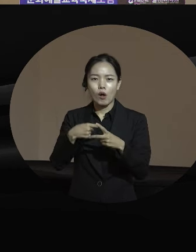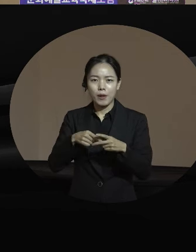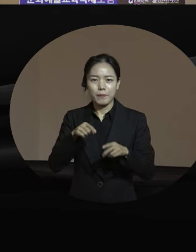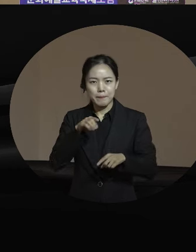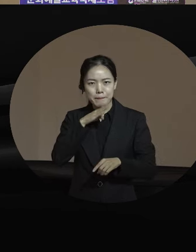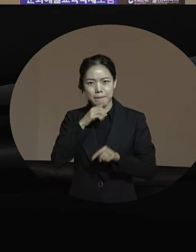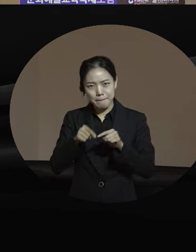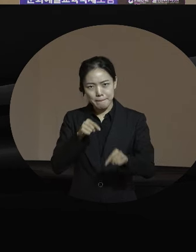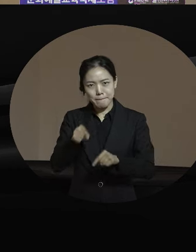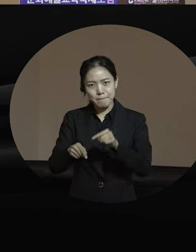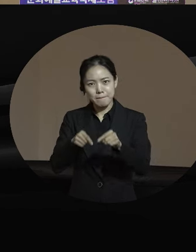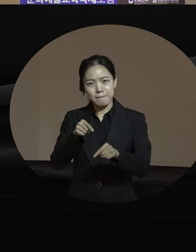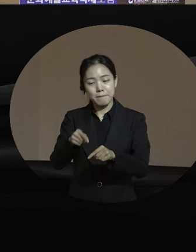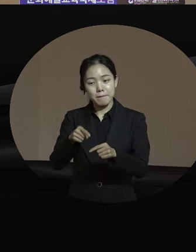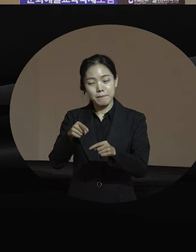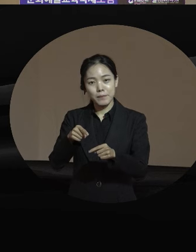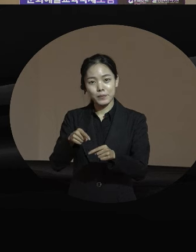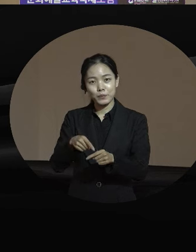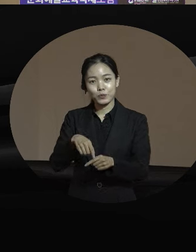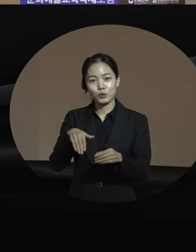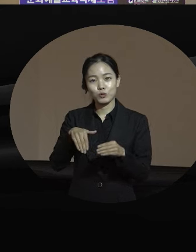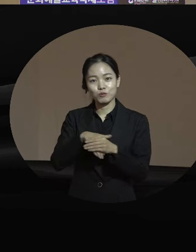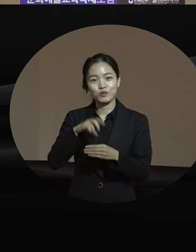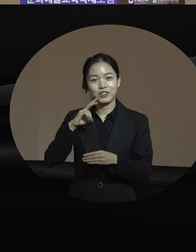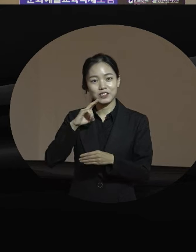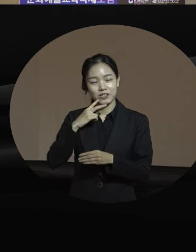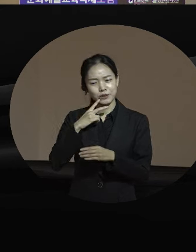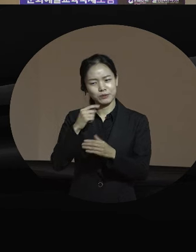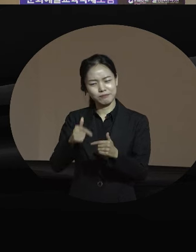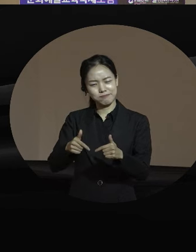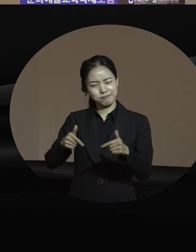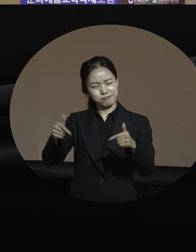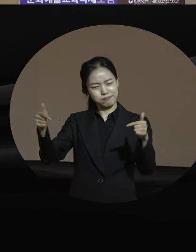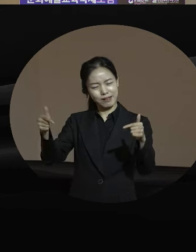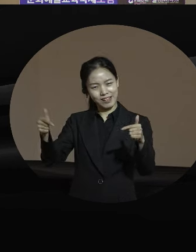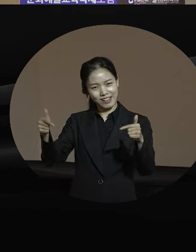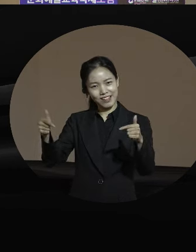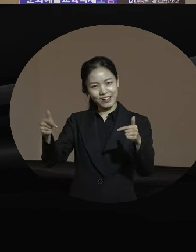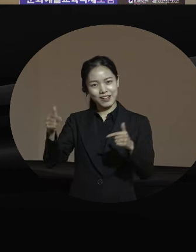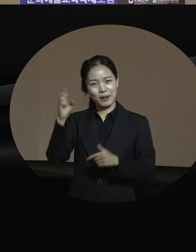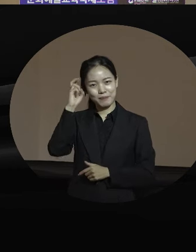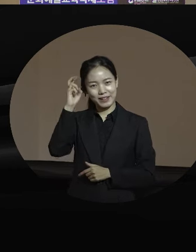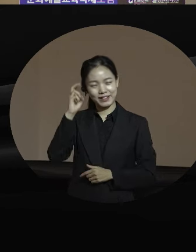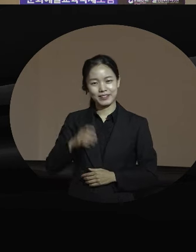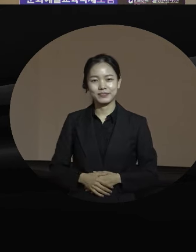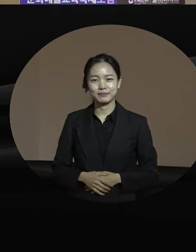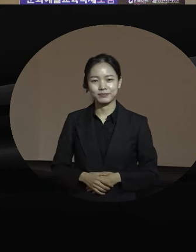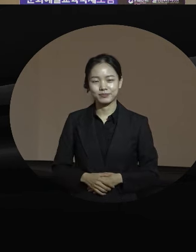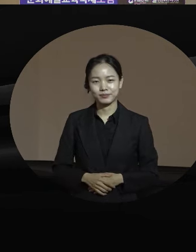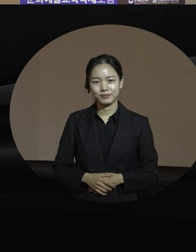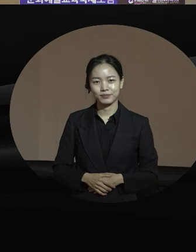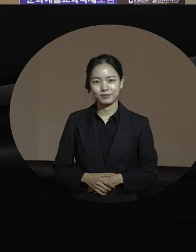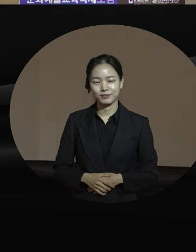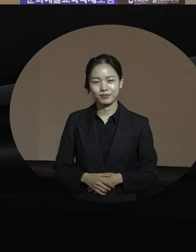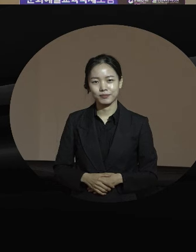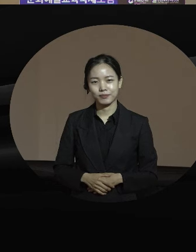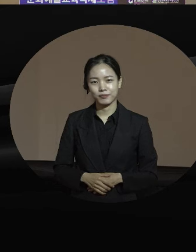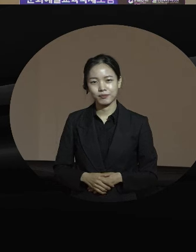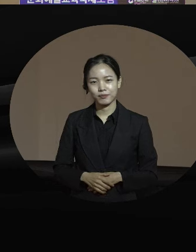achieve these headlines. In our interconnected world, where cultural diversity is both a strength and